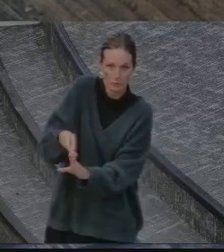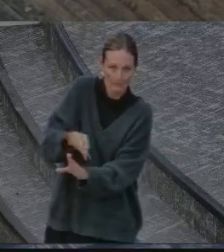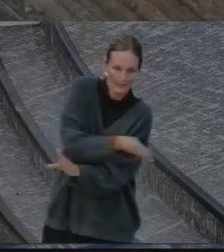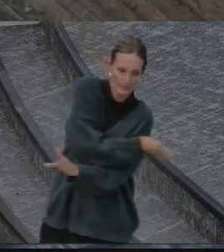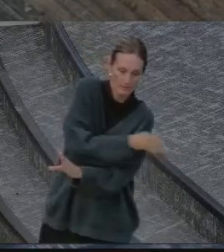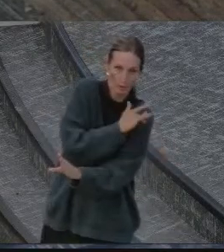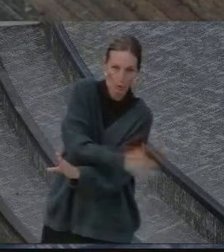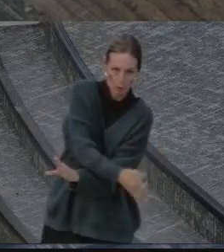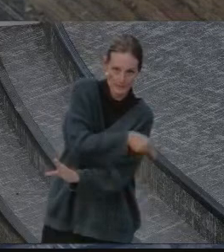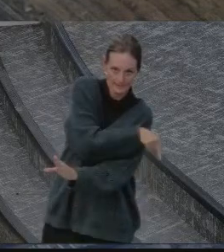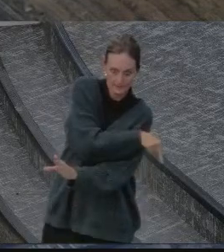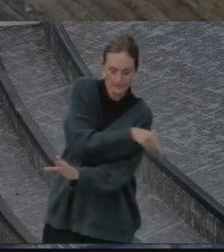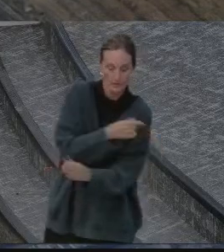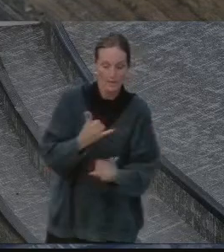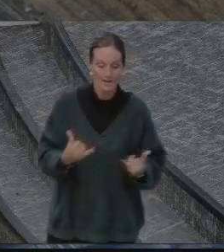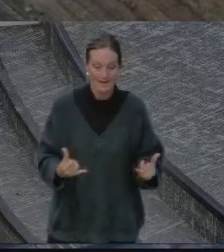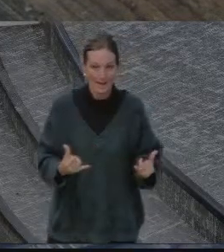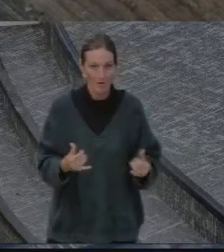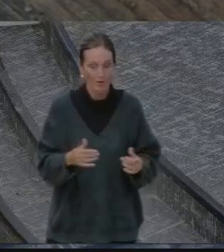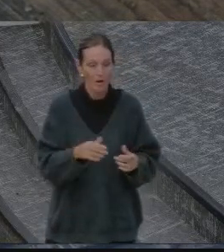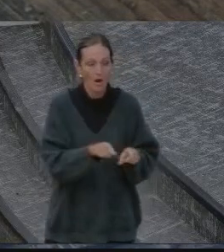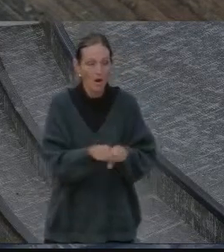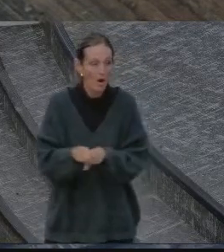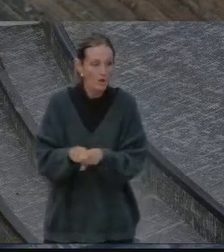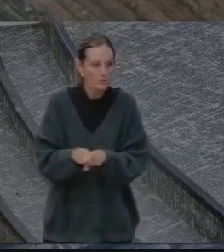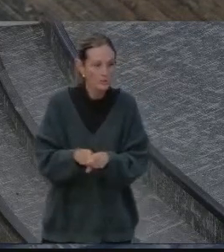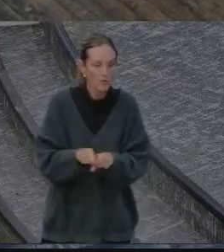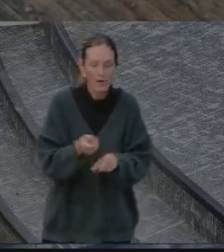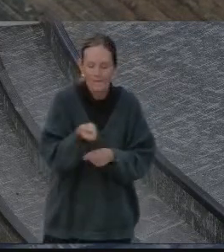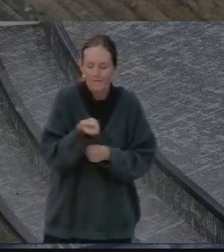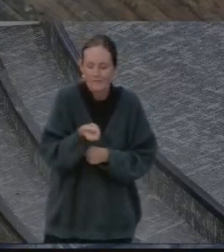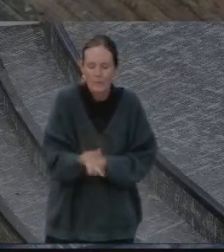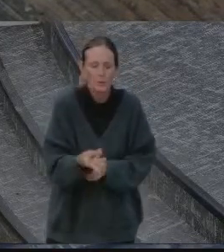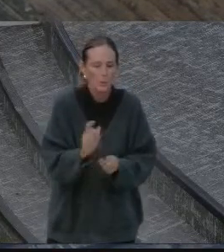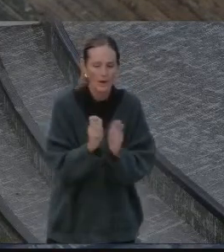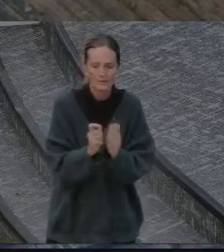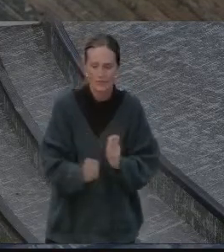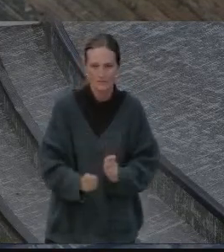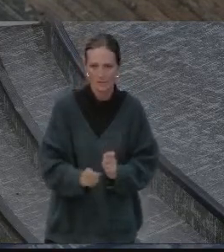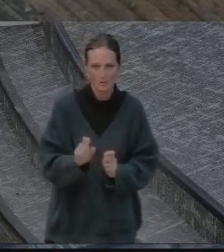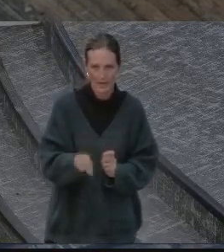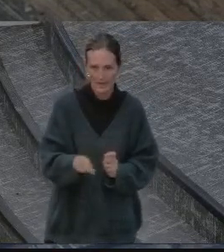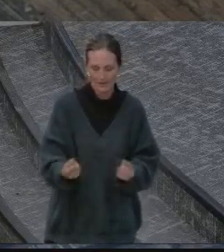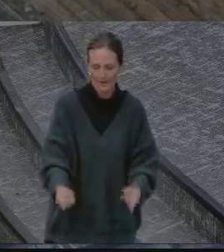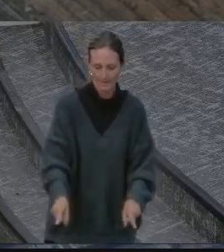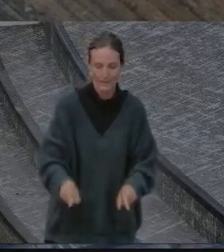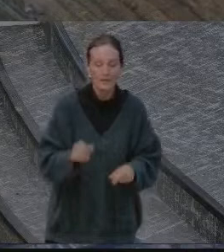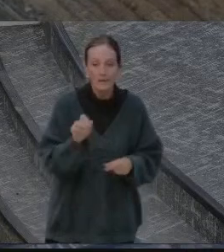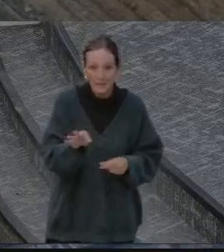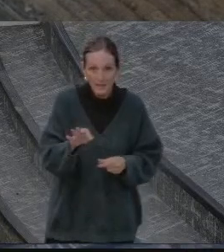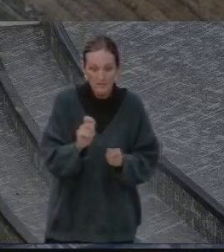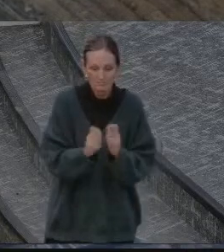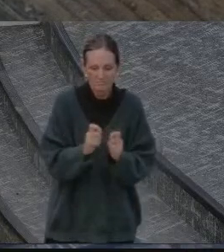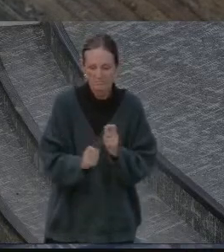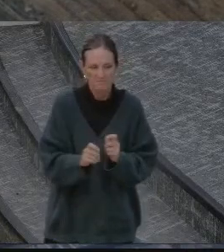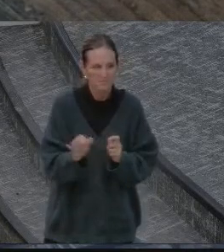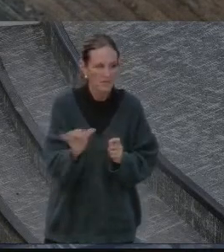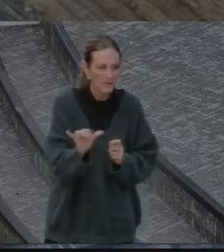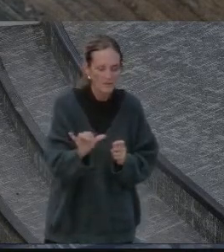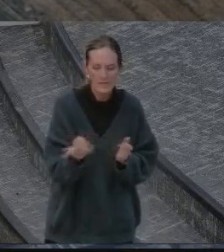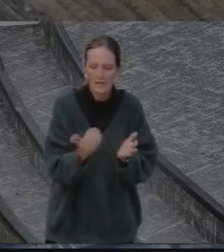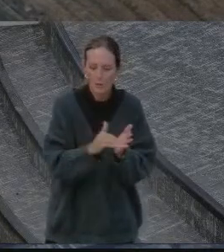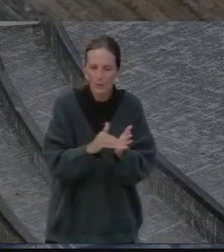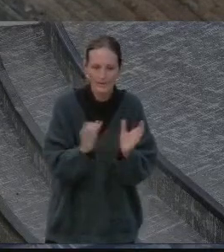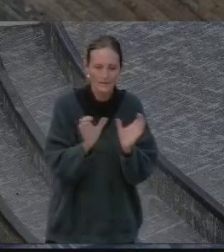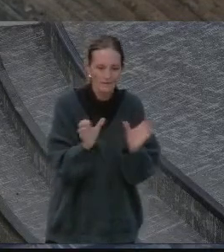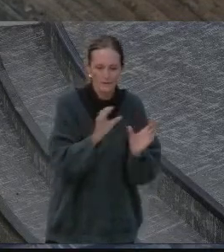department. And not only that, but there was very few adjustments, if any, that had to be made. Anything that was made was like reclassification entry